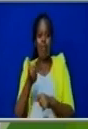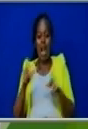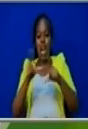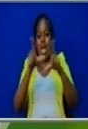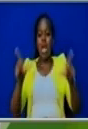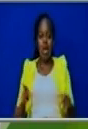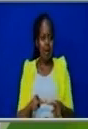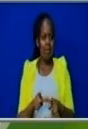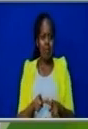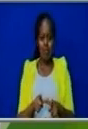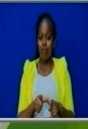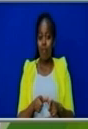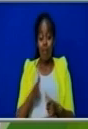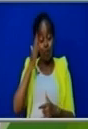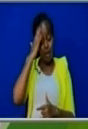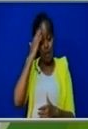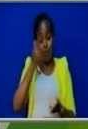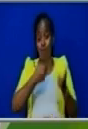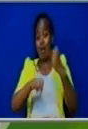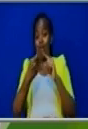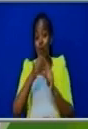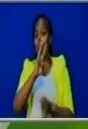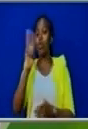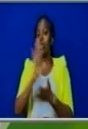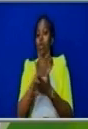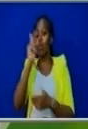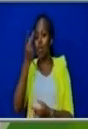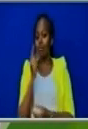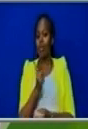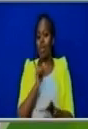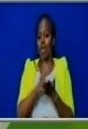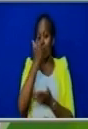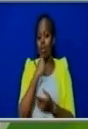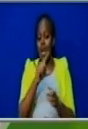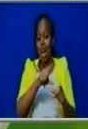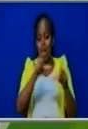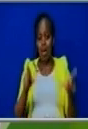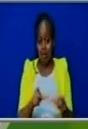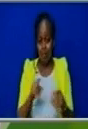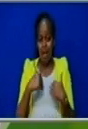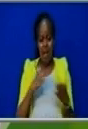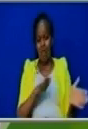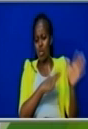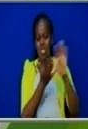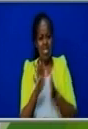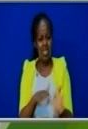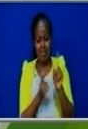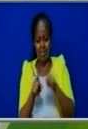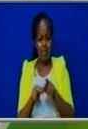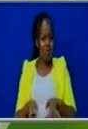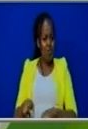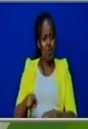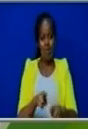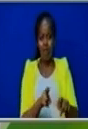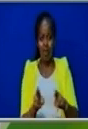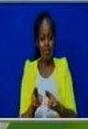of course. Of course, Yeah. because I know you come from the other side. That's why you're saying that. Yes. Lakes, seas, Seas. all those rivers.